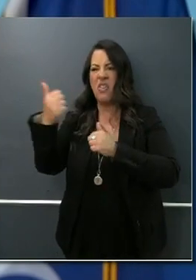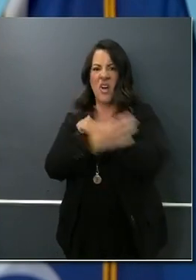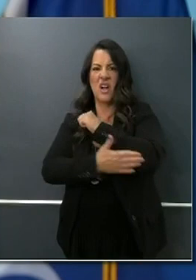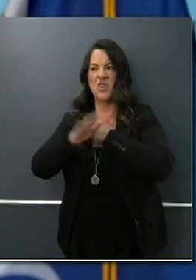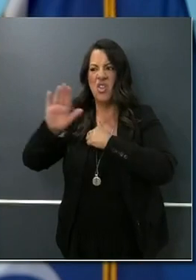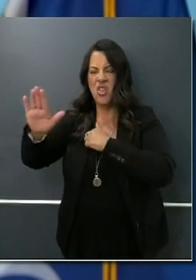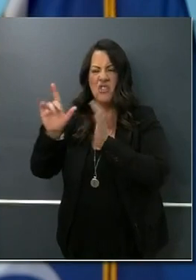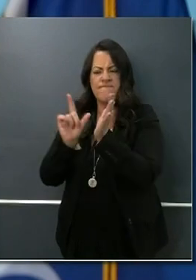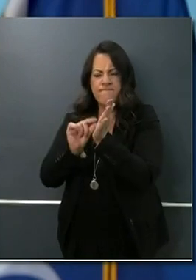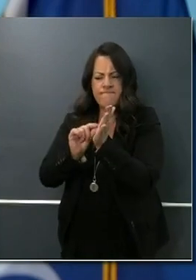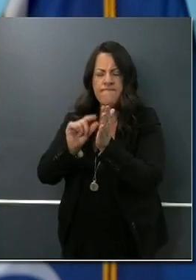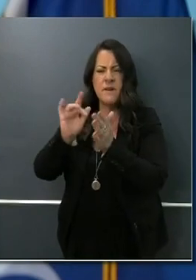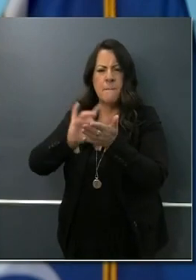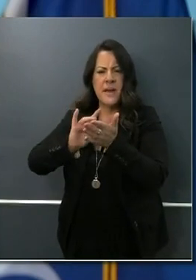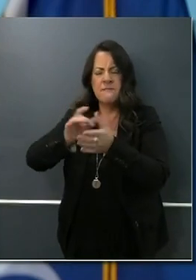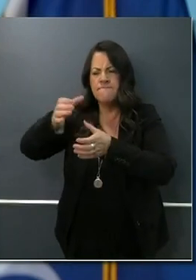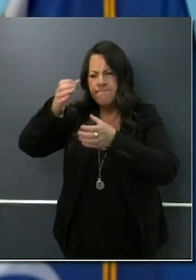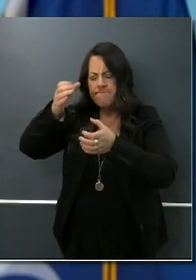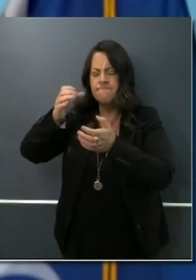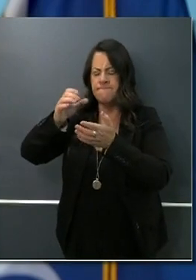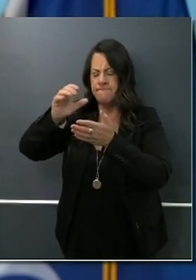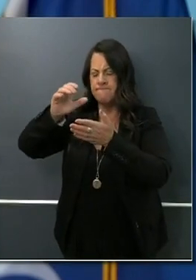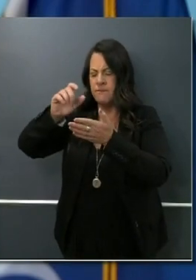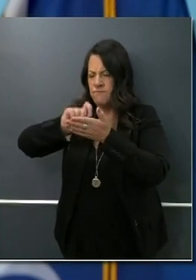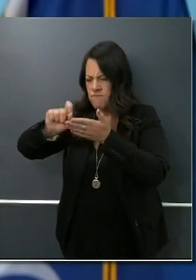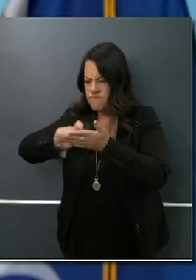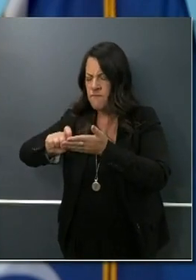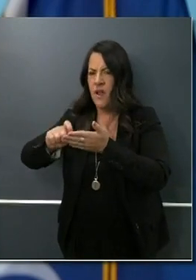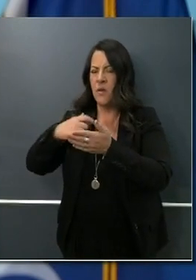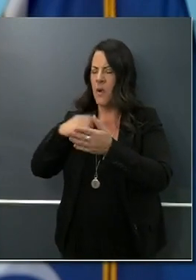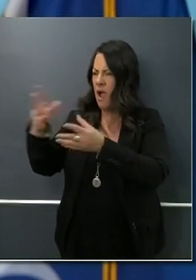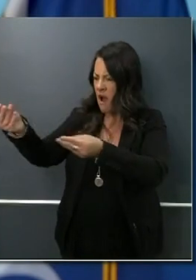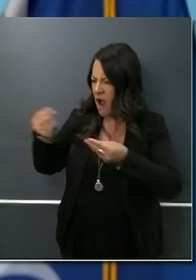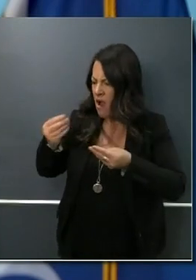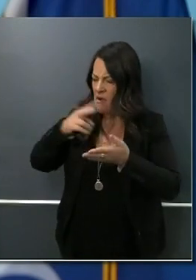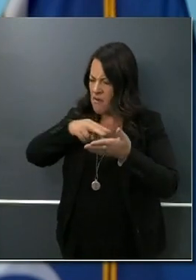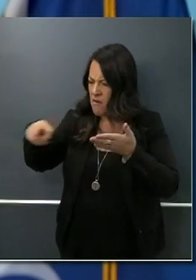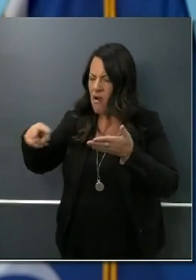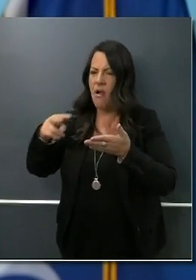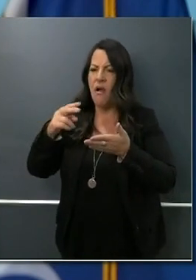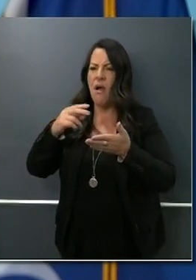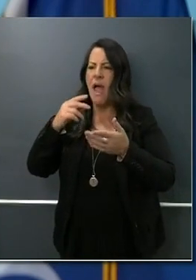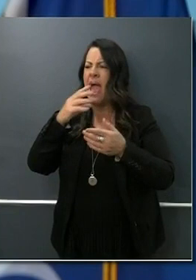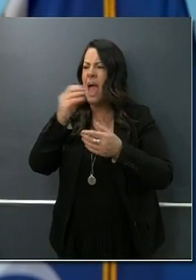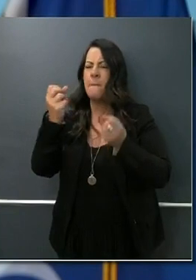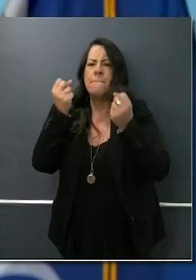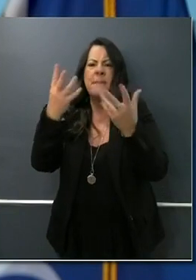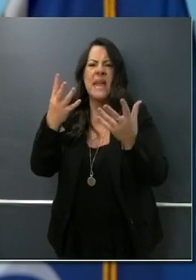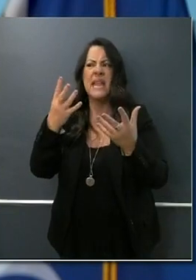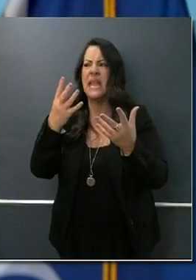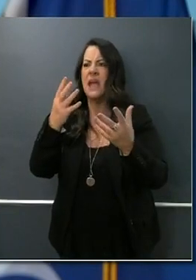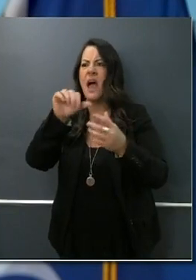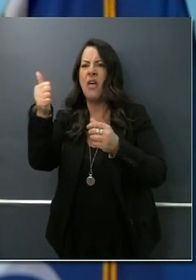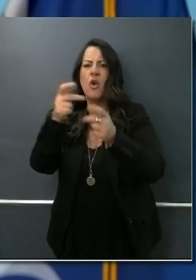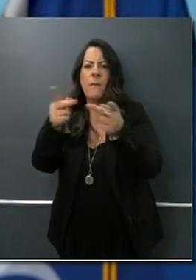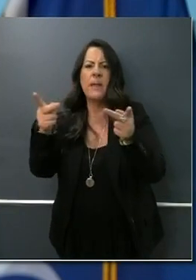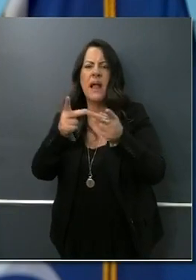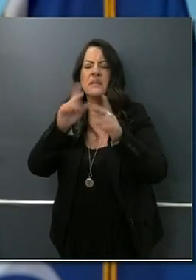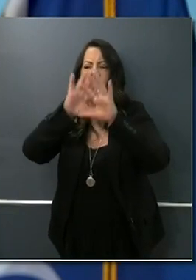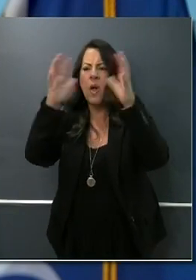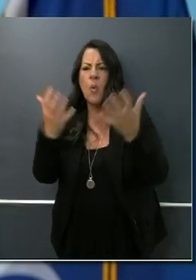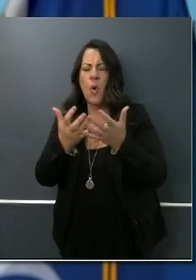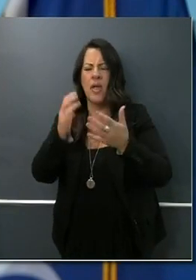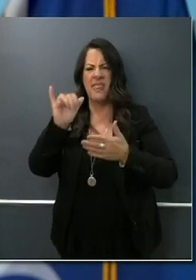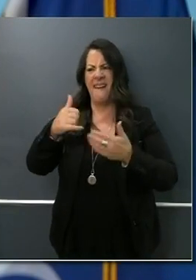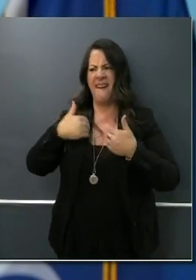in some of those major epicenters in the states of where they've had many, many cases. And I